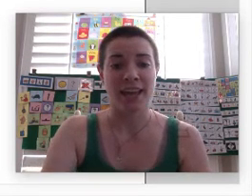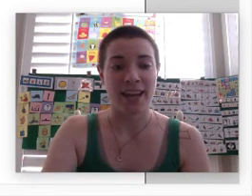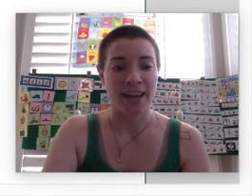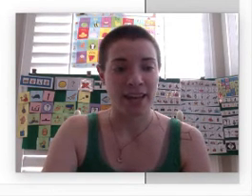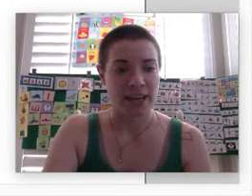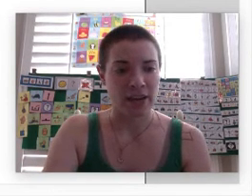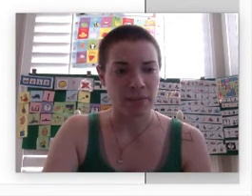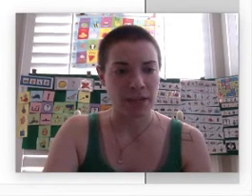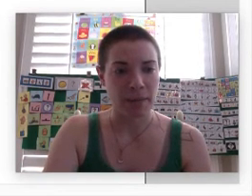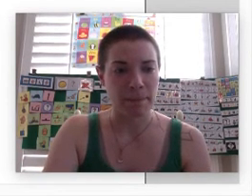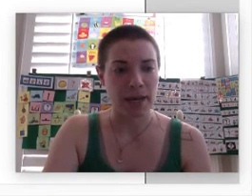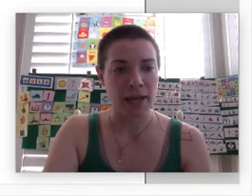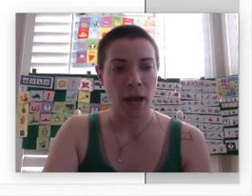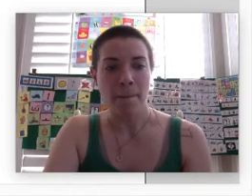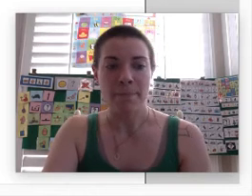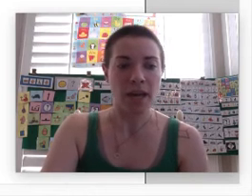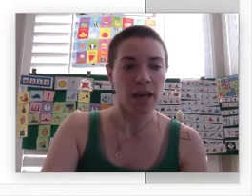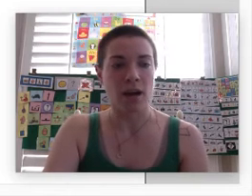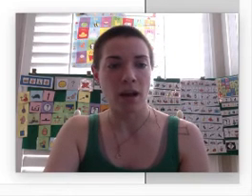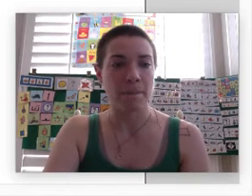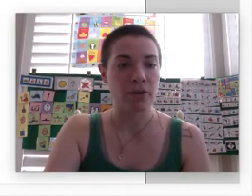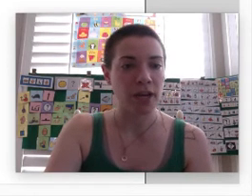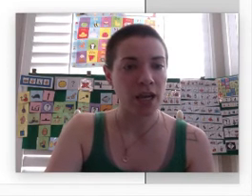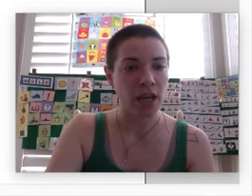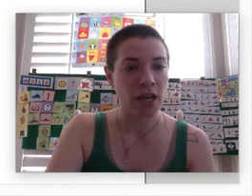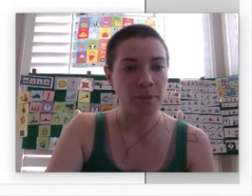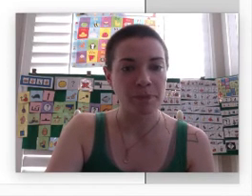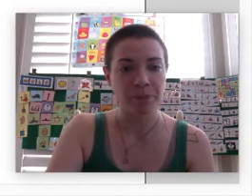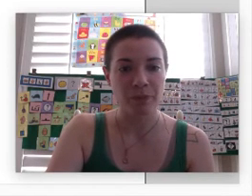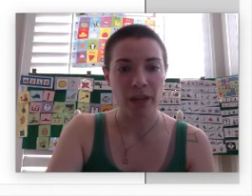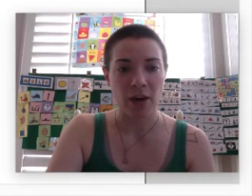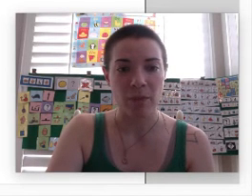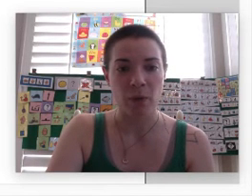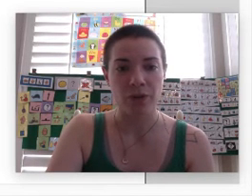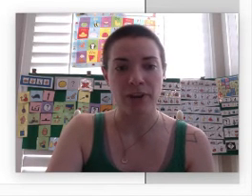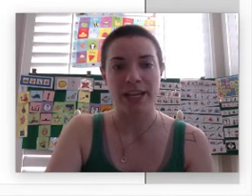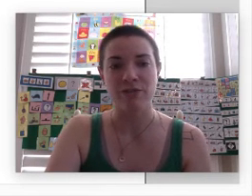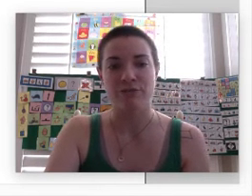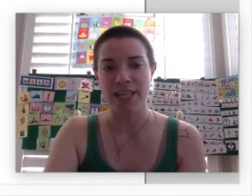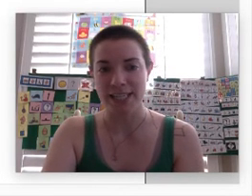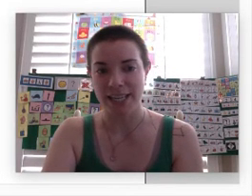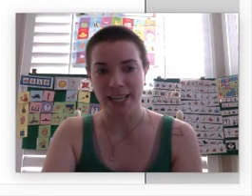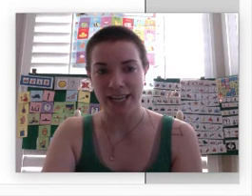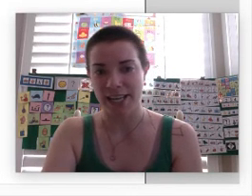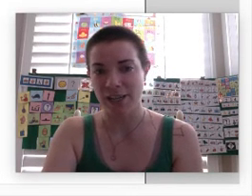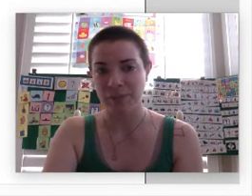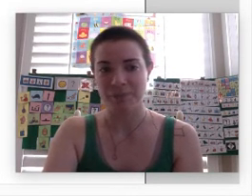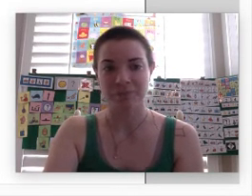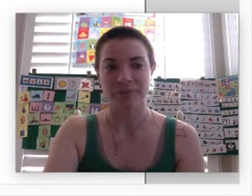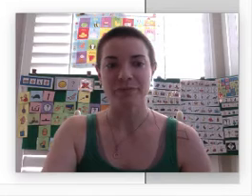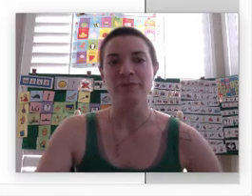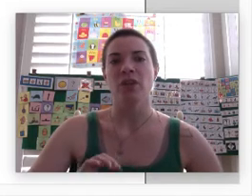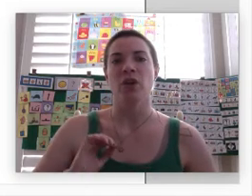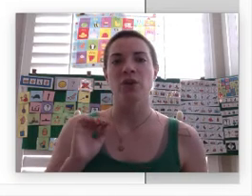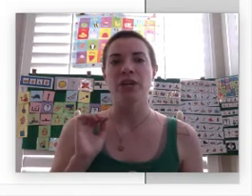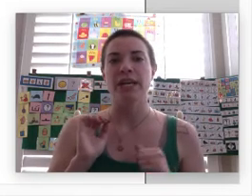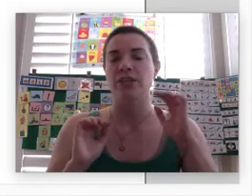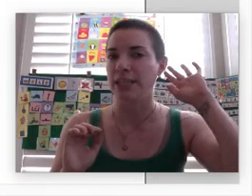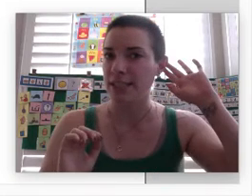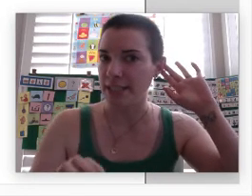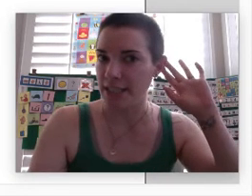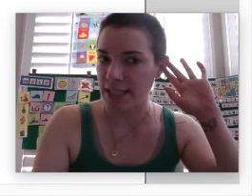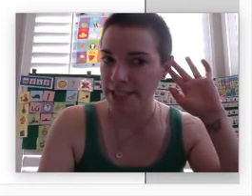day. Now let me get my pen up and running. How about we write in red today?